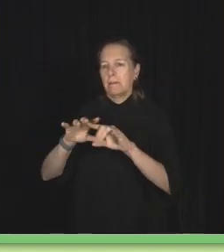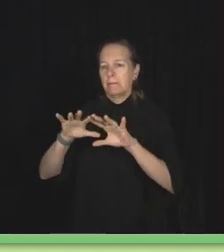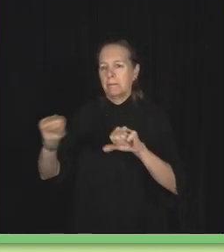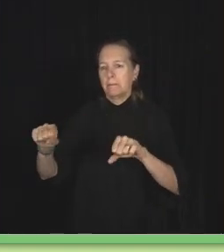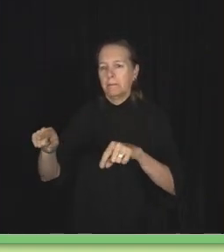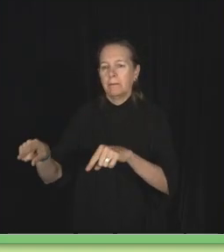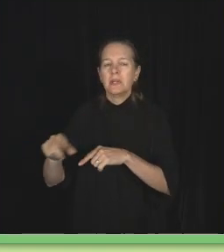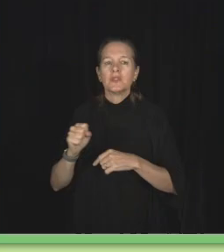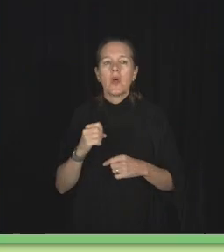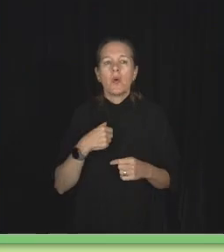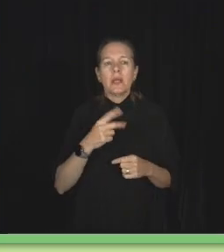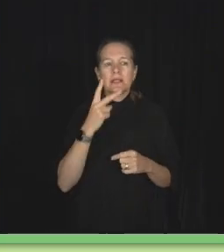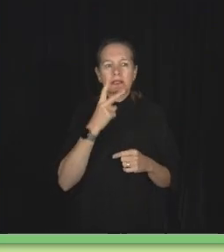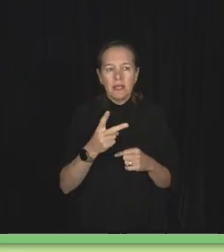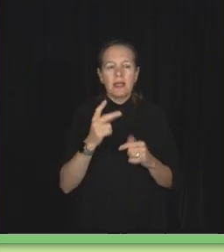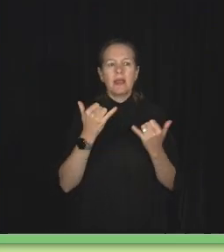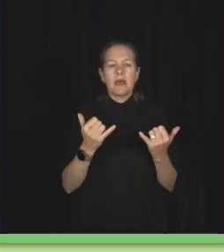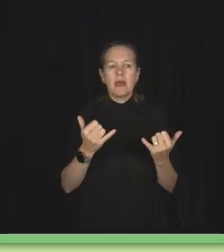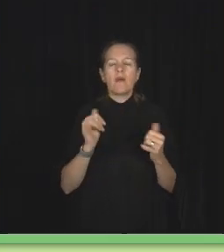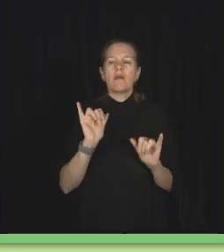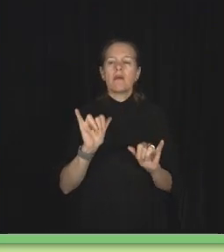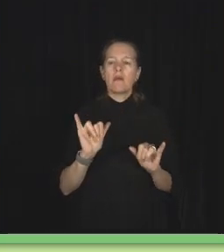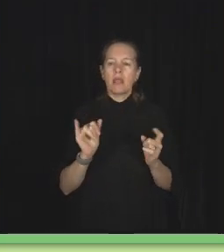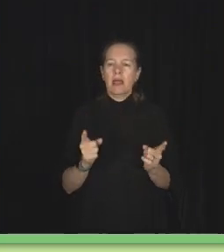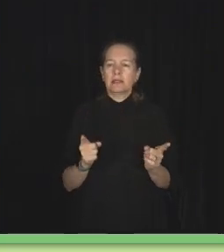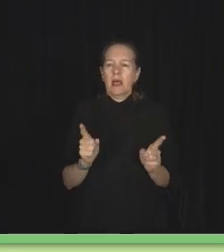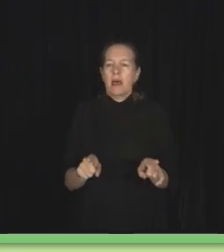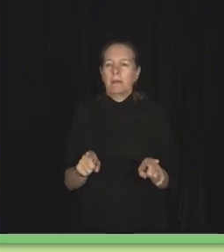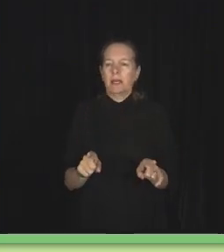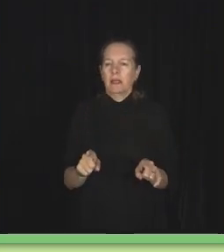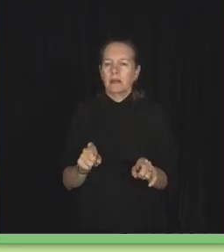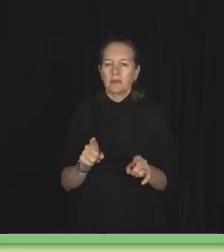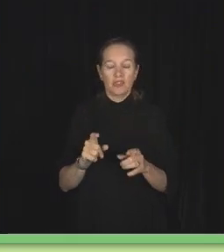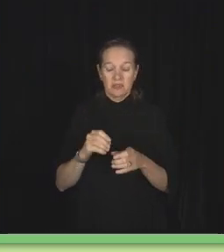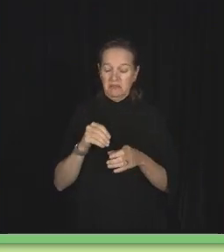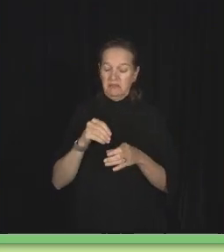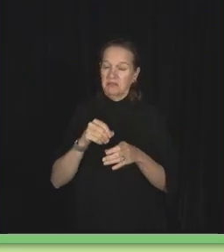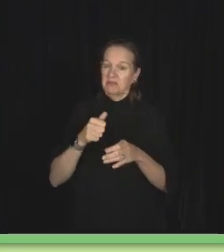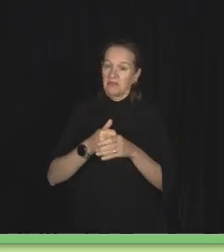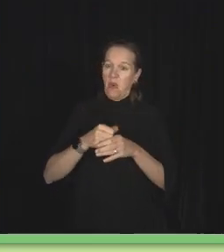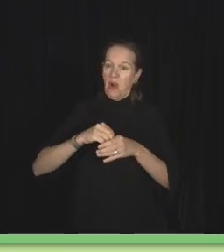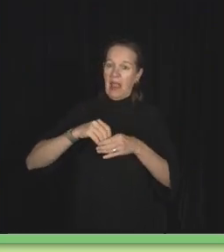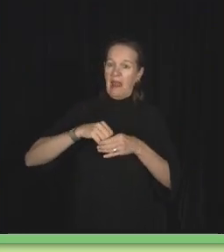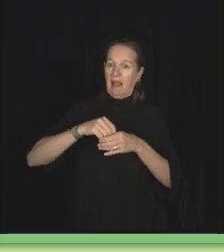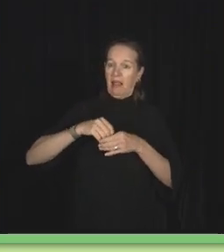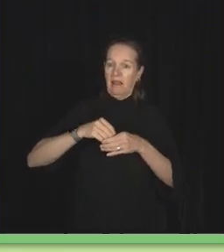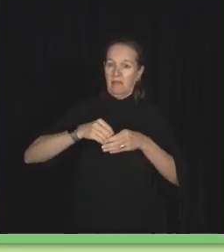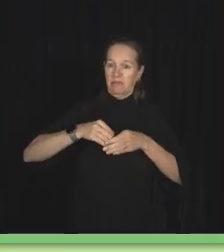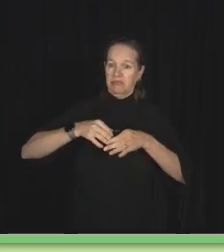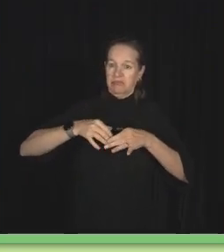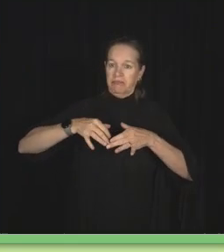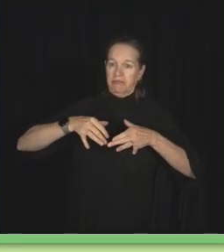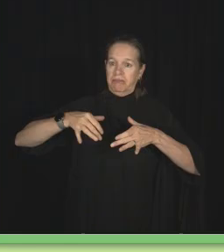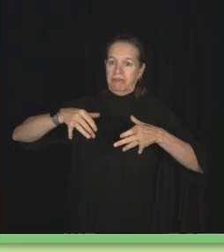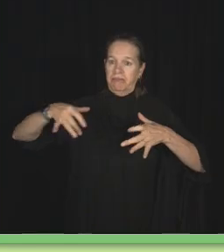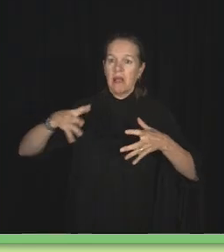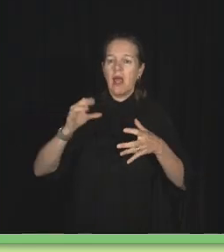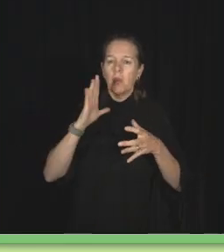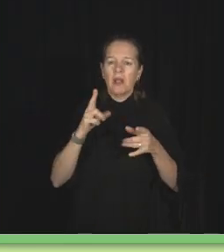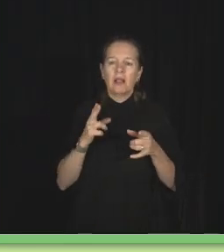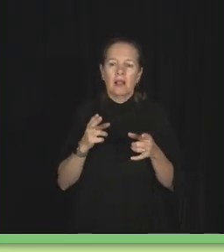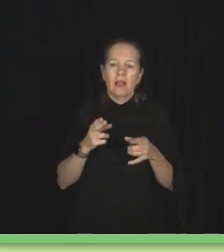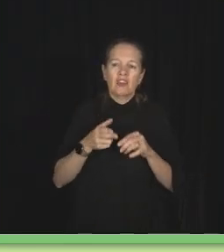is something that's happening organically. And I think it's only going to increase as we see AI